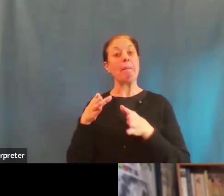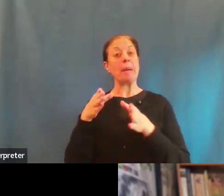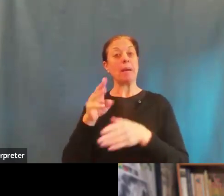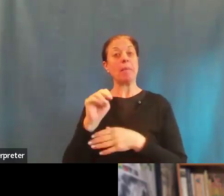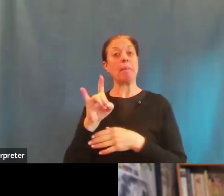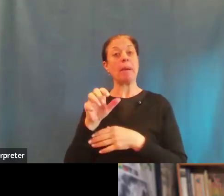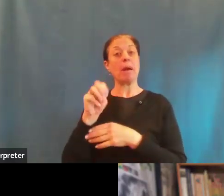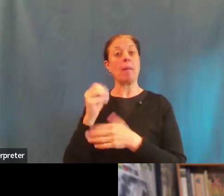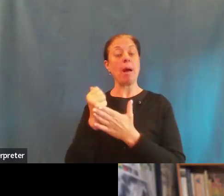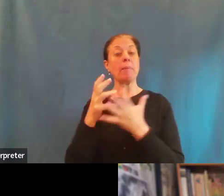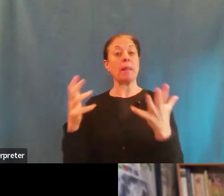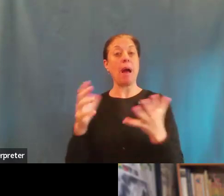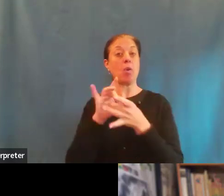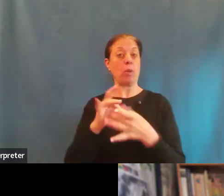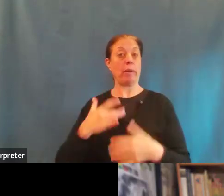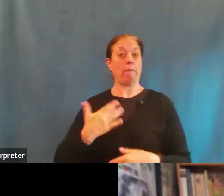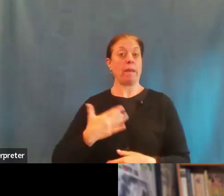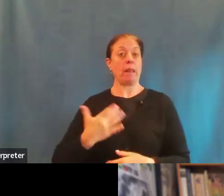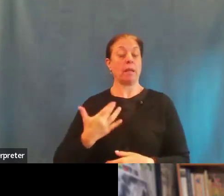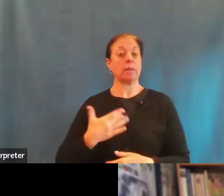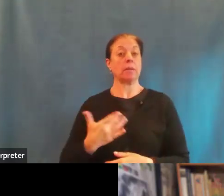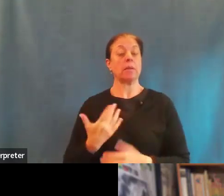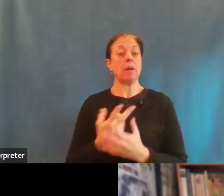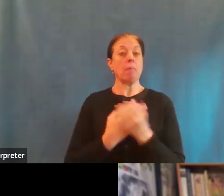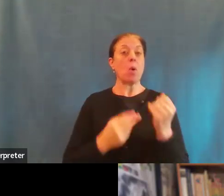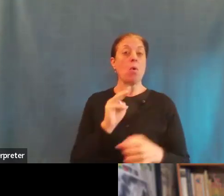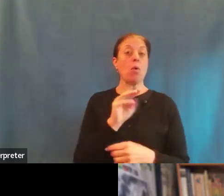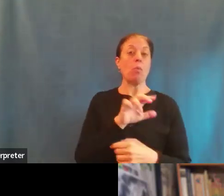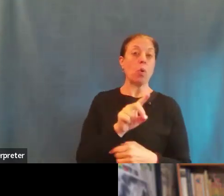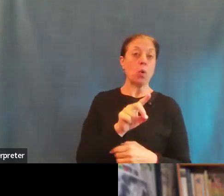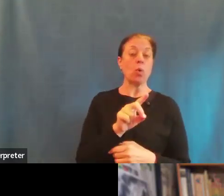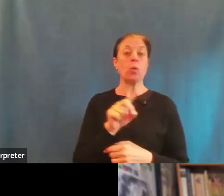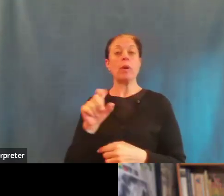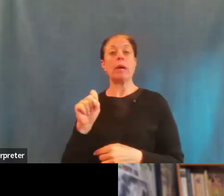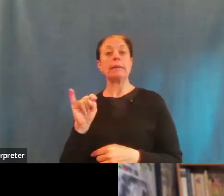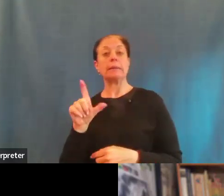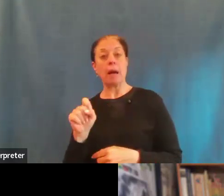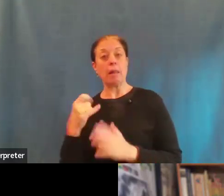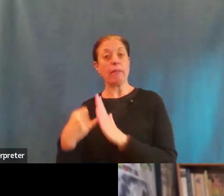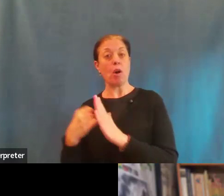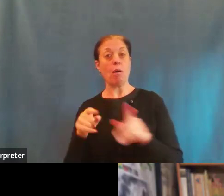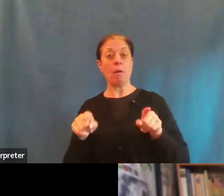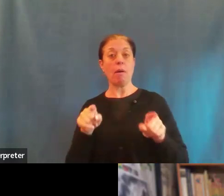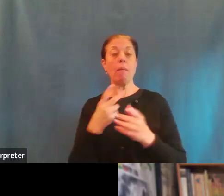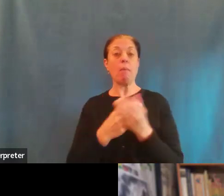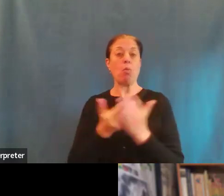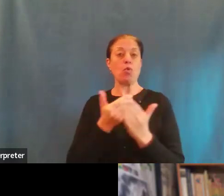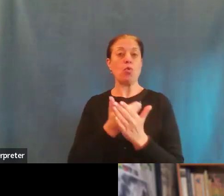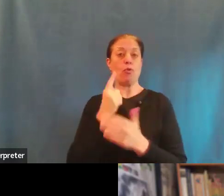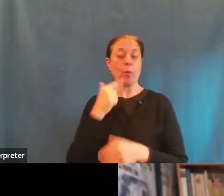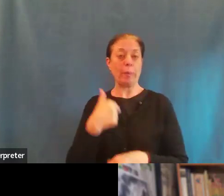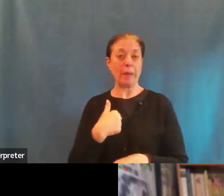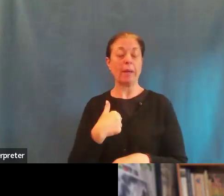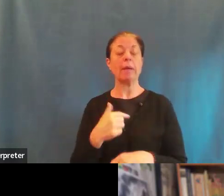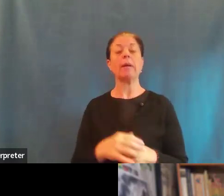lot with the feelings in this one. Both the mood of this book and the style of the art were pretty new for me.